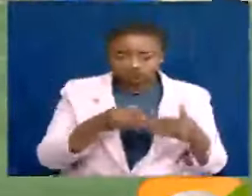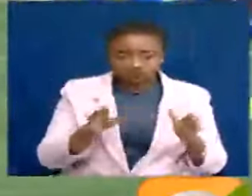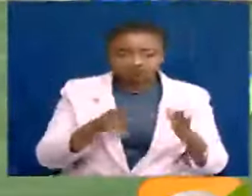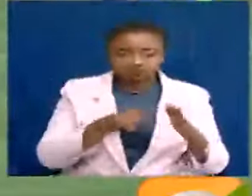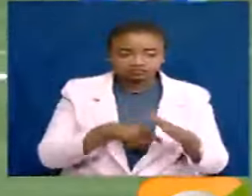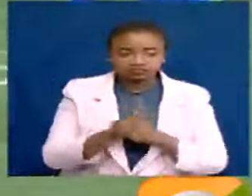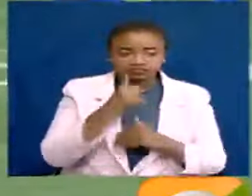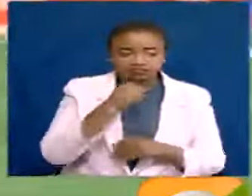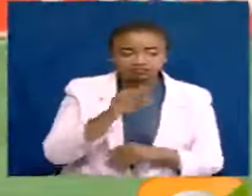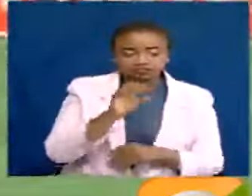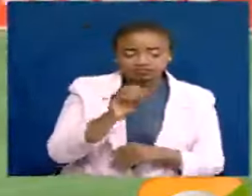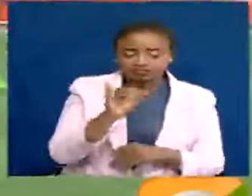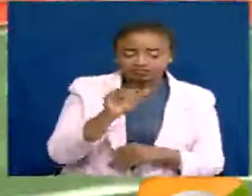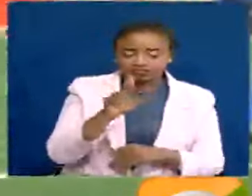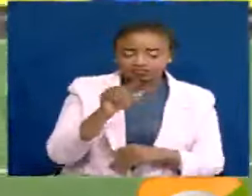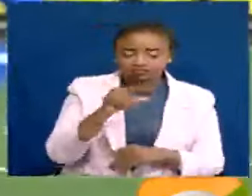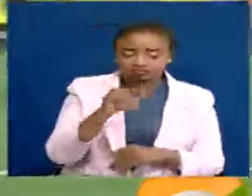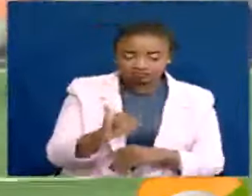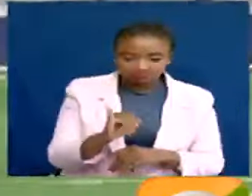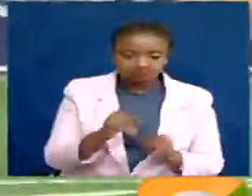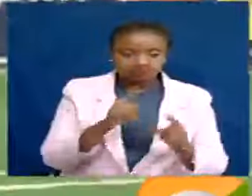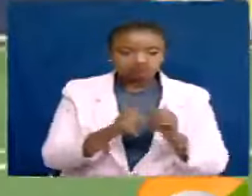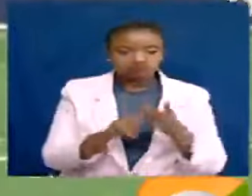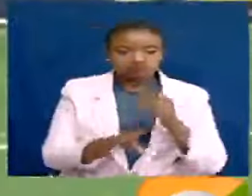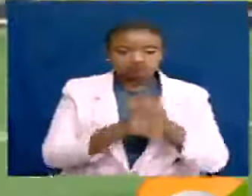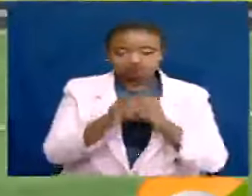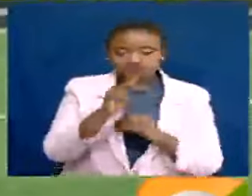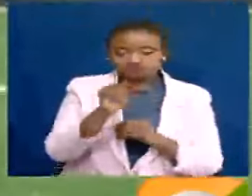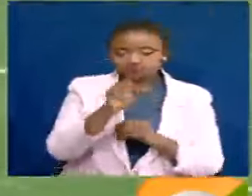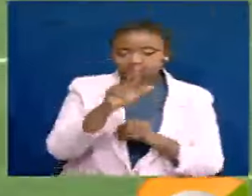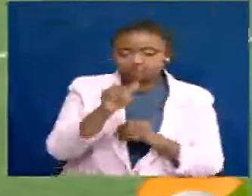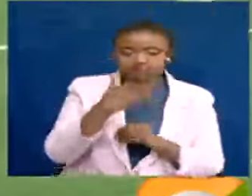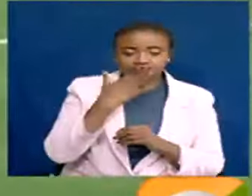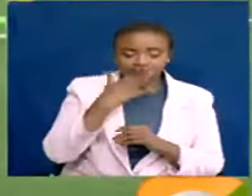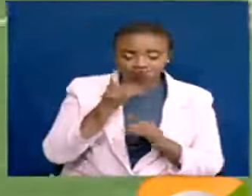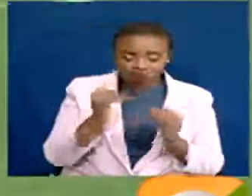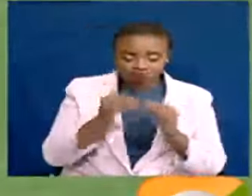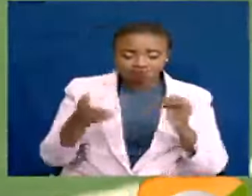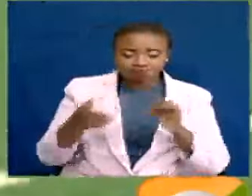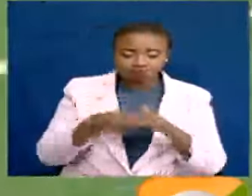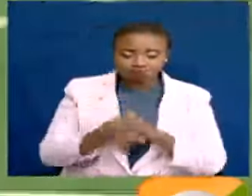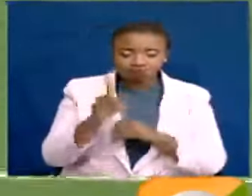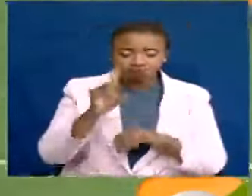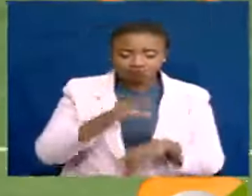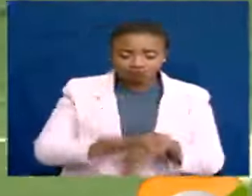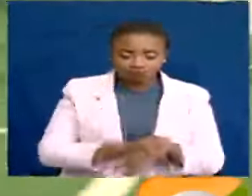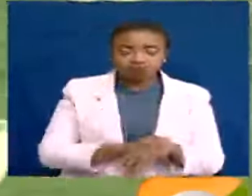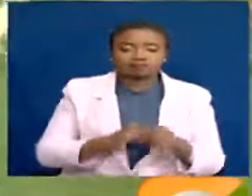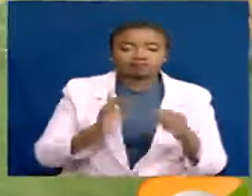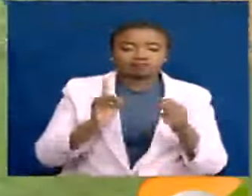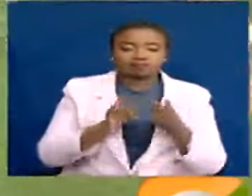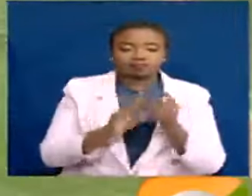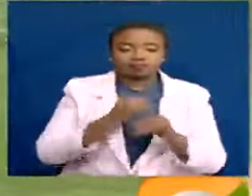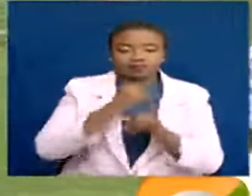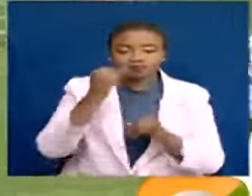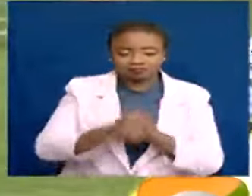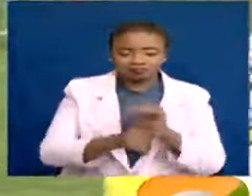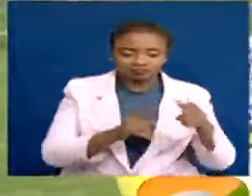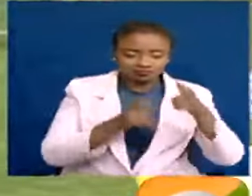Shaban Oyugi. But Mara Sugar equalized 6 minutes later before Brian Ogam scored the winner for